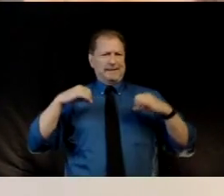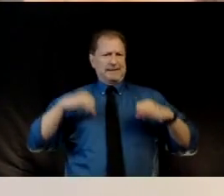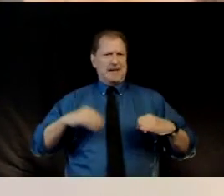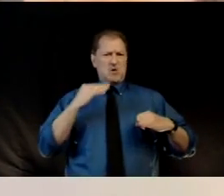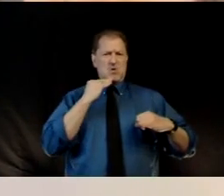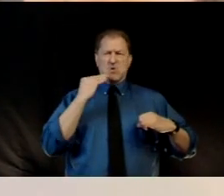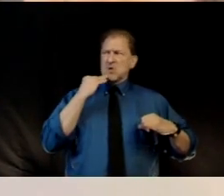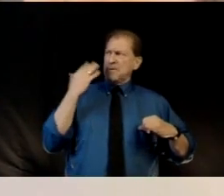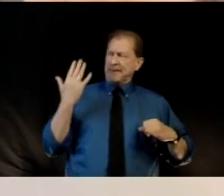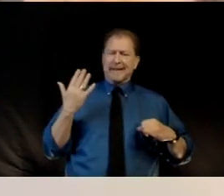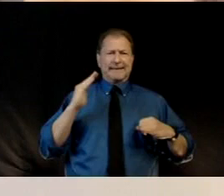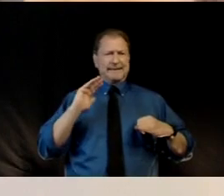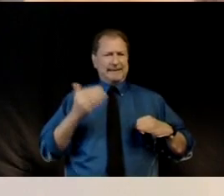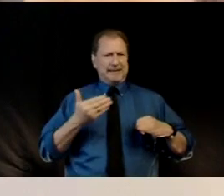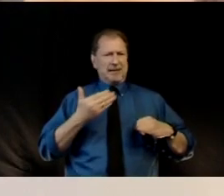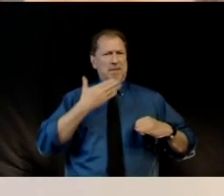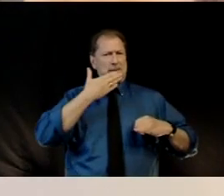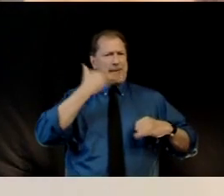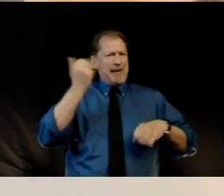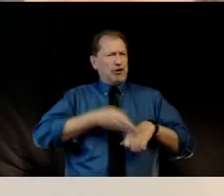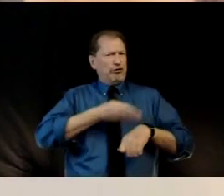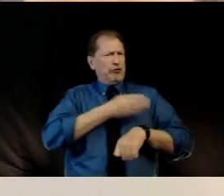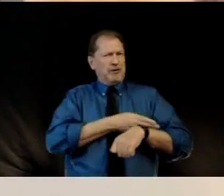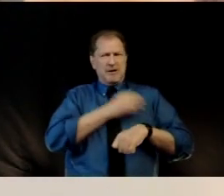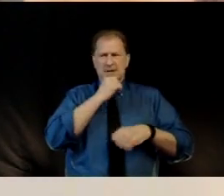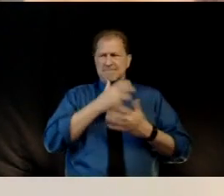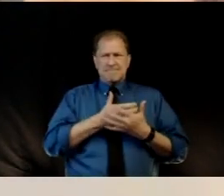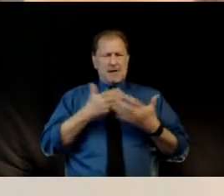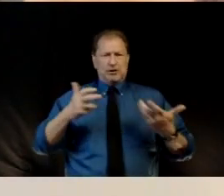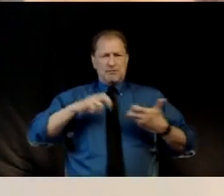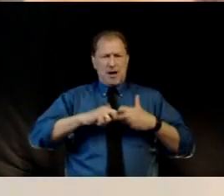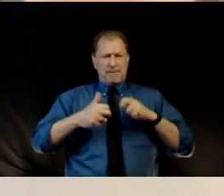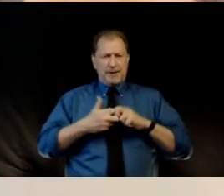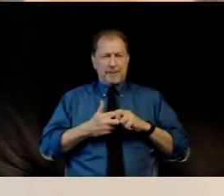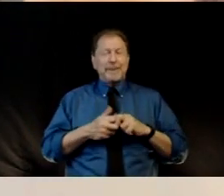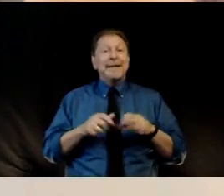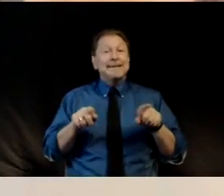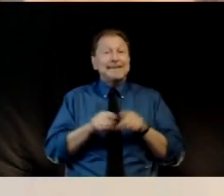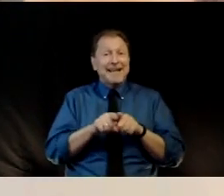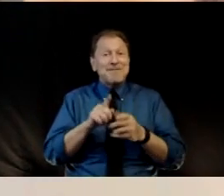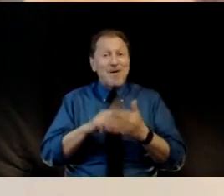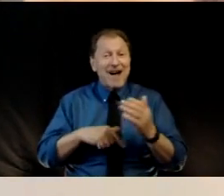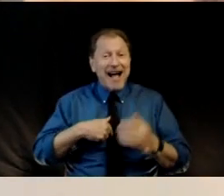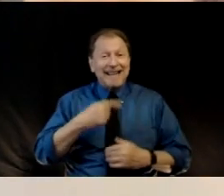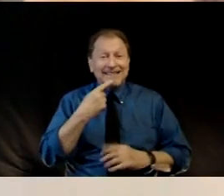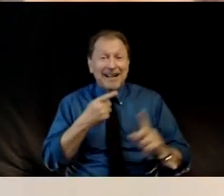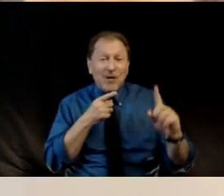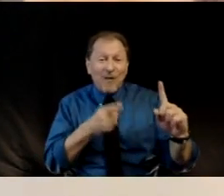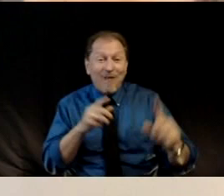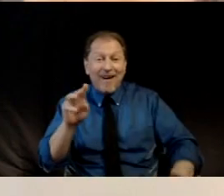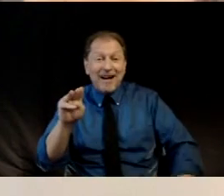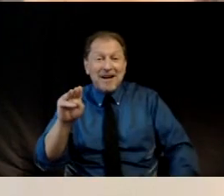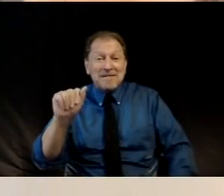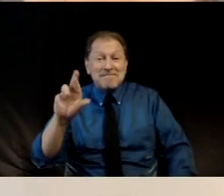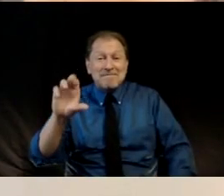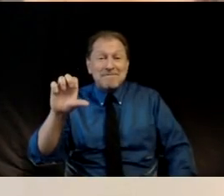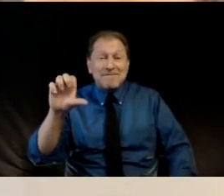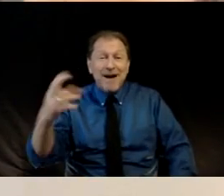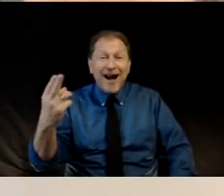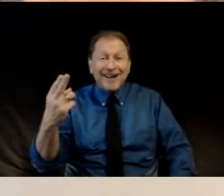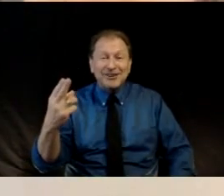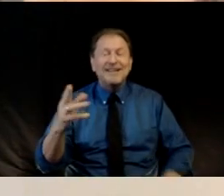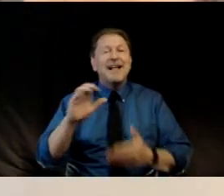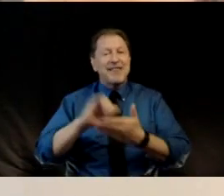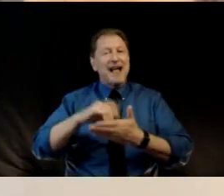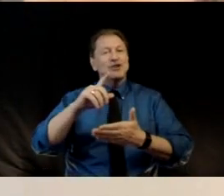happened. But like I said in March, this exactly is the mark of success. It's what a flat curve looks